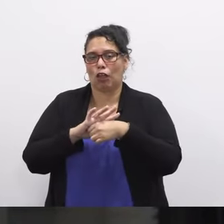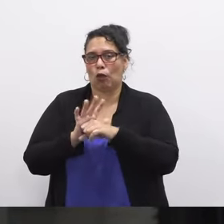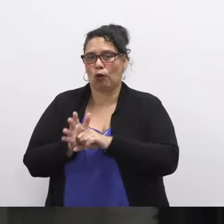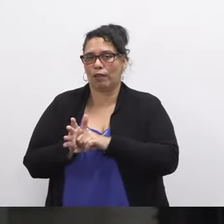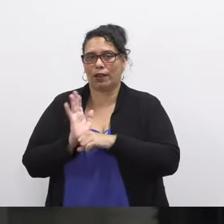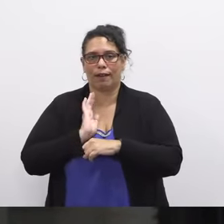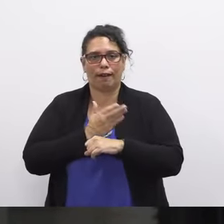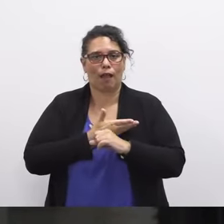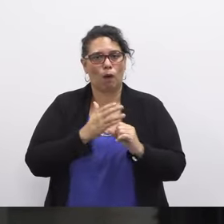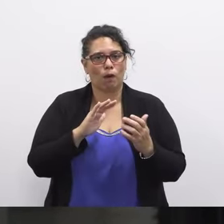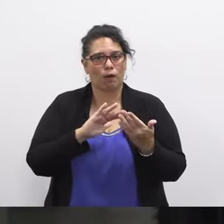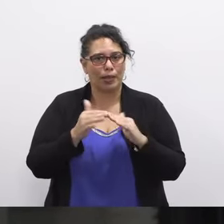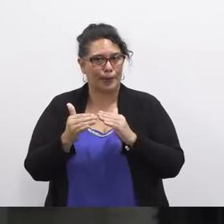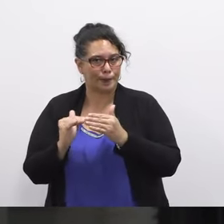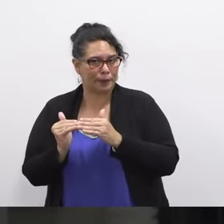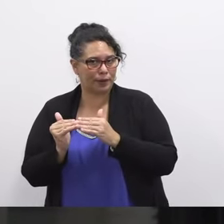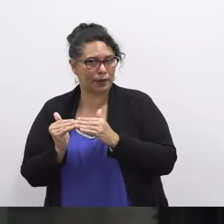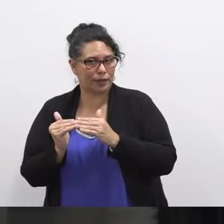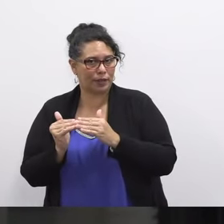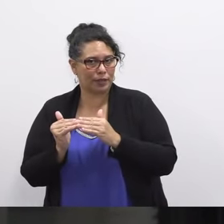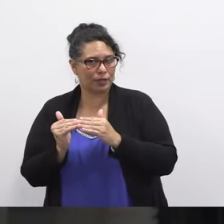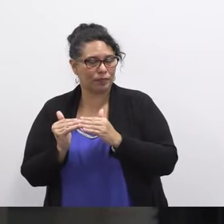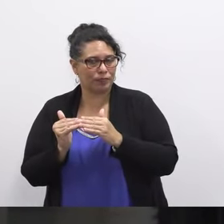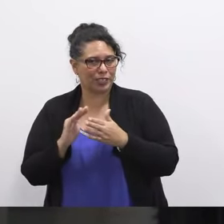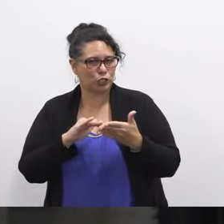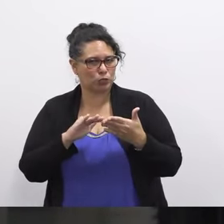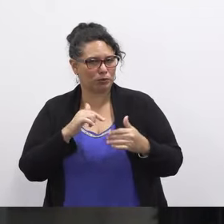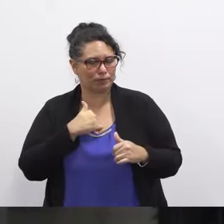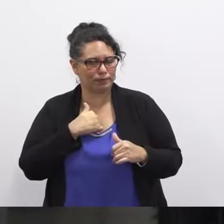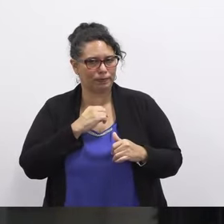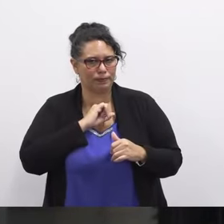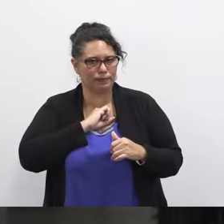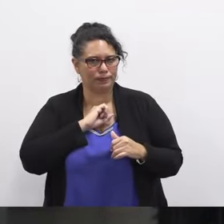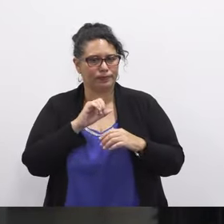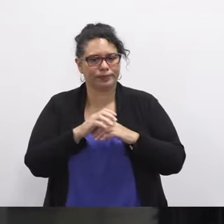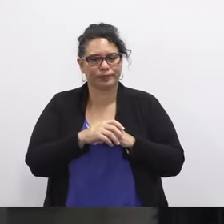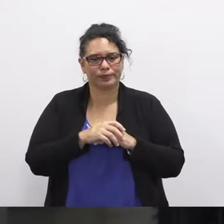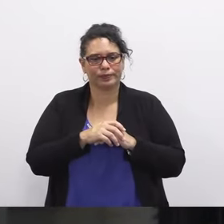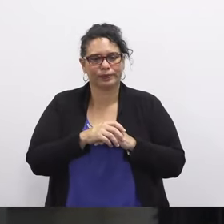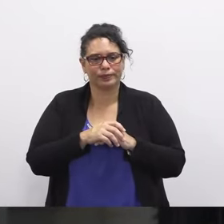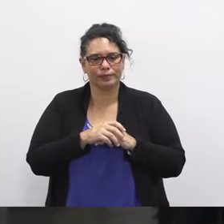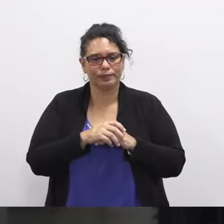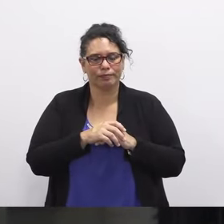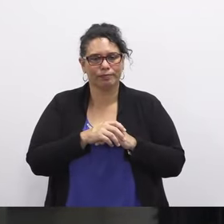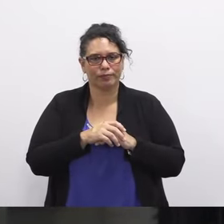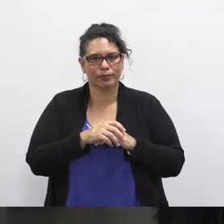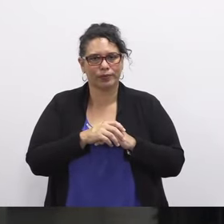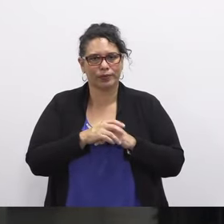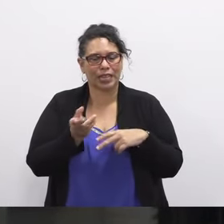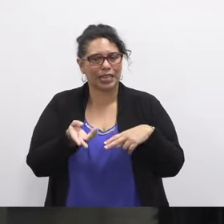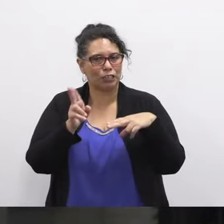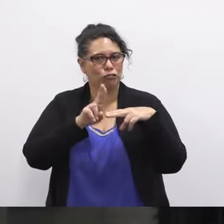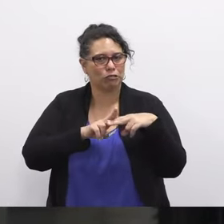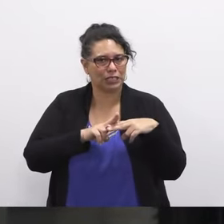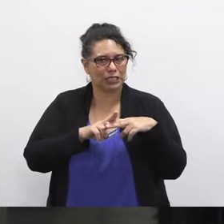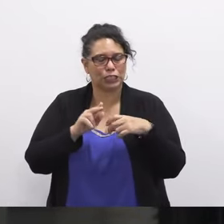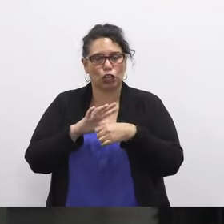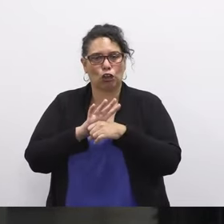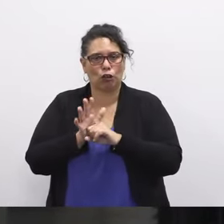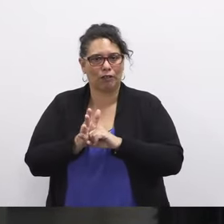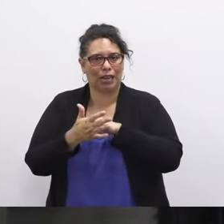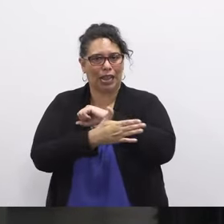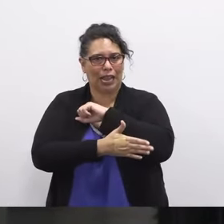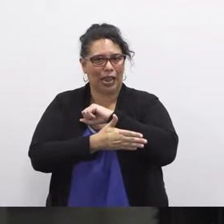in our communities. increase in the COVID-19 death rates in counties